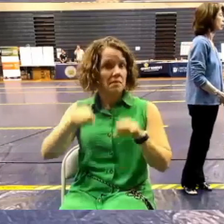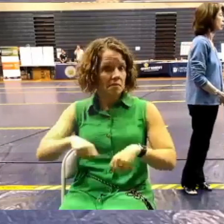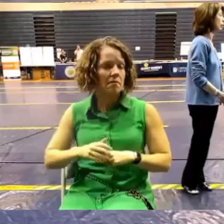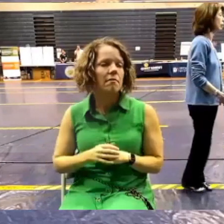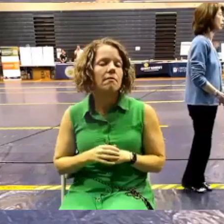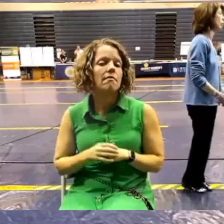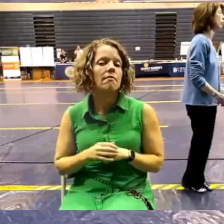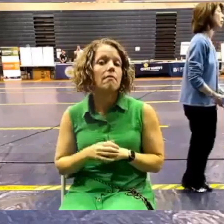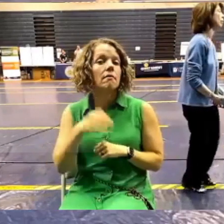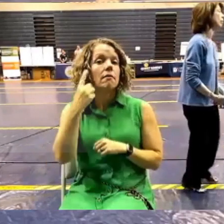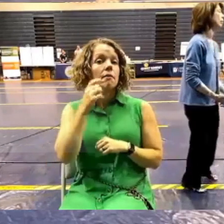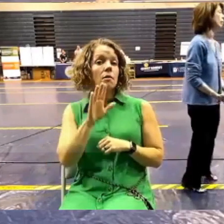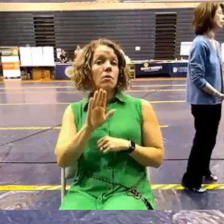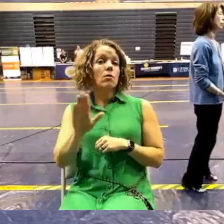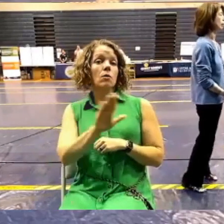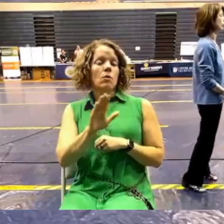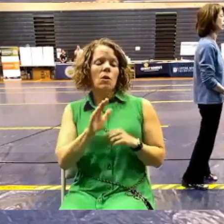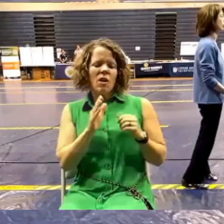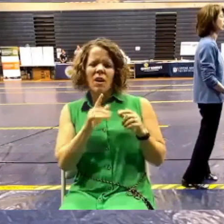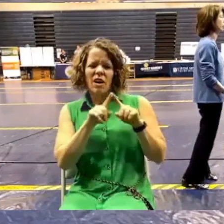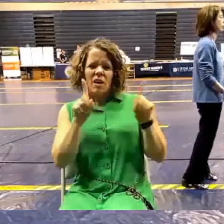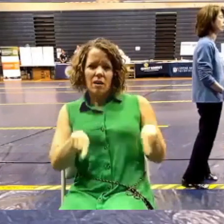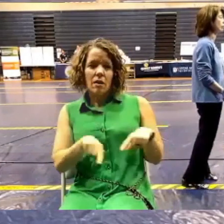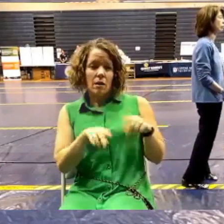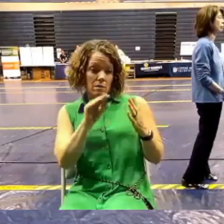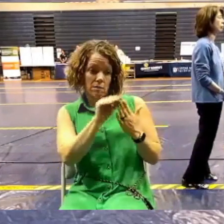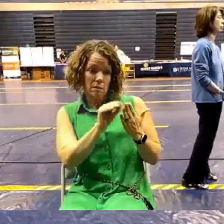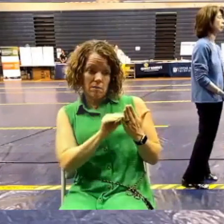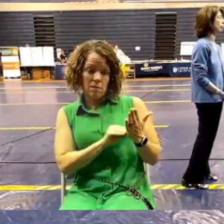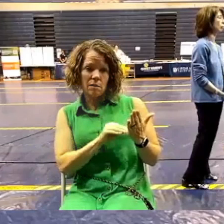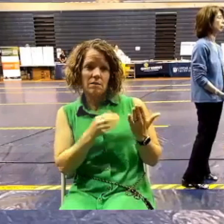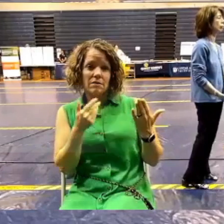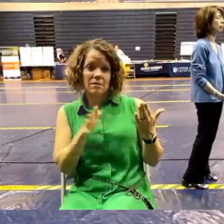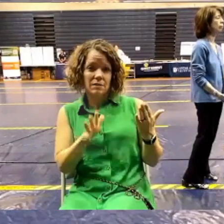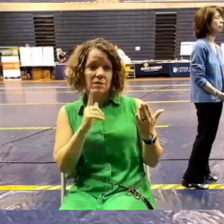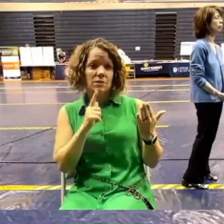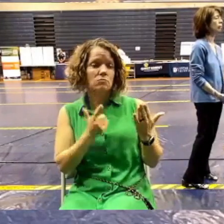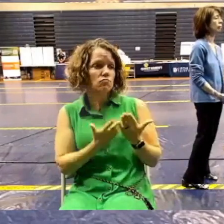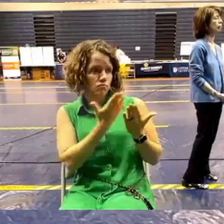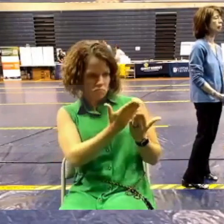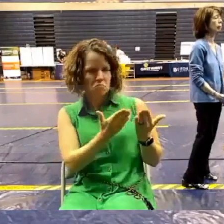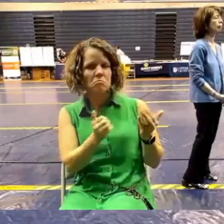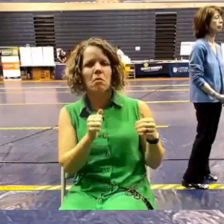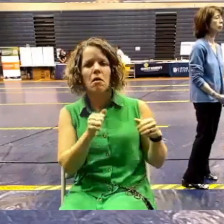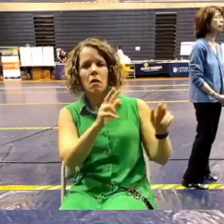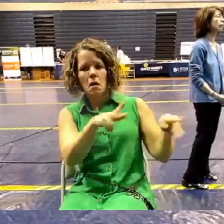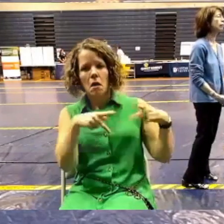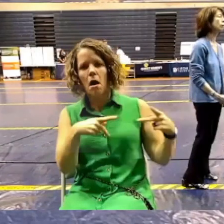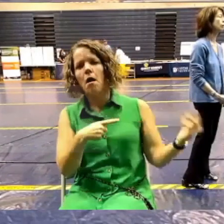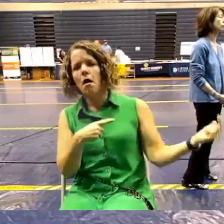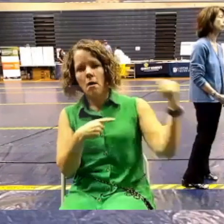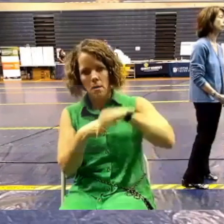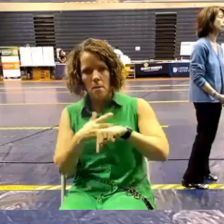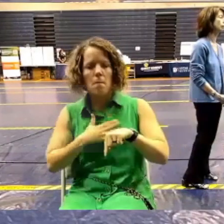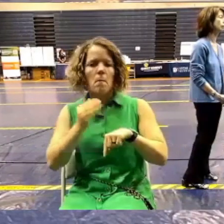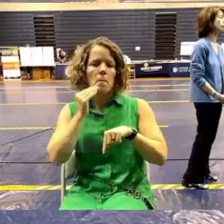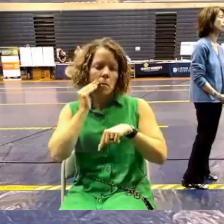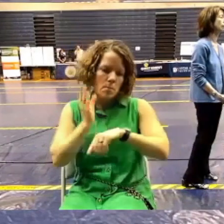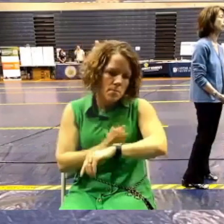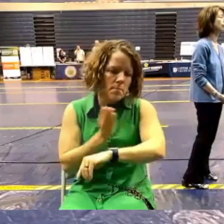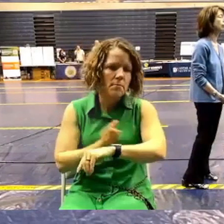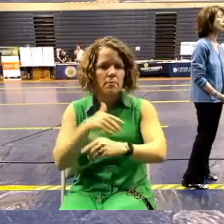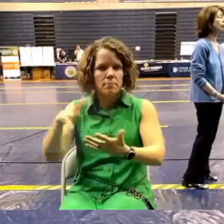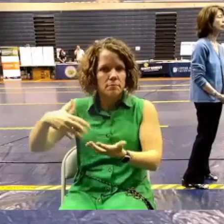to keep this in mind for when you get your 72-hour scheduling call, at that point you can say, you know, all